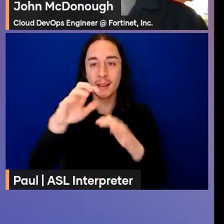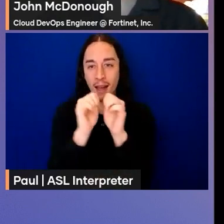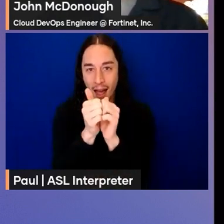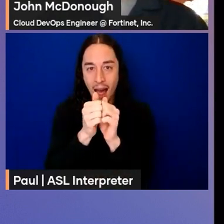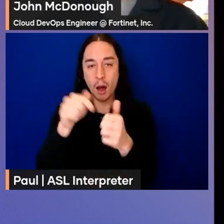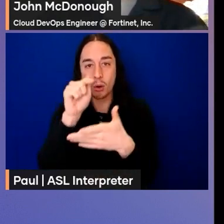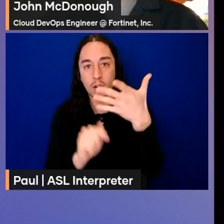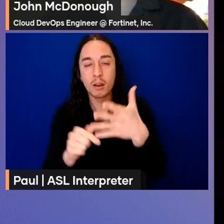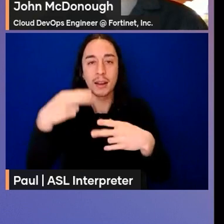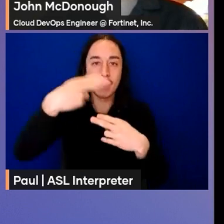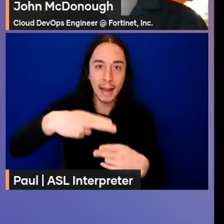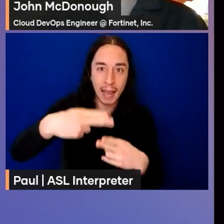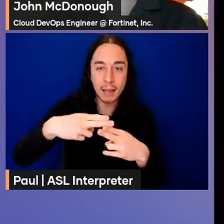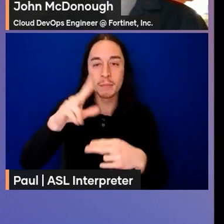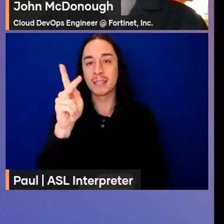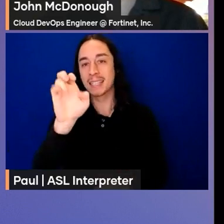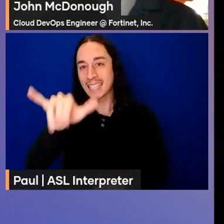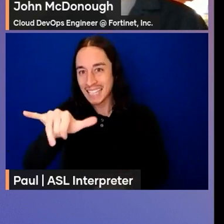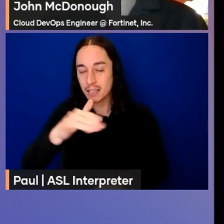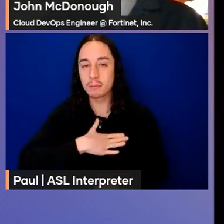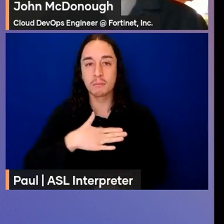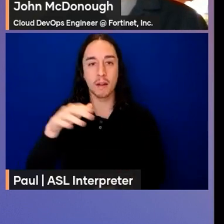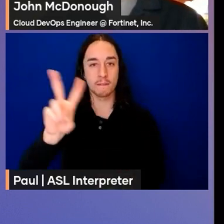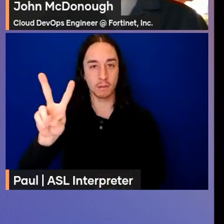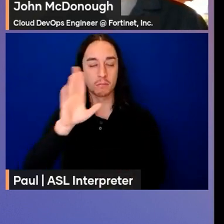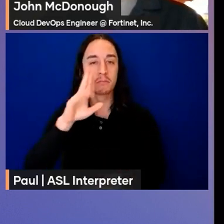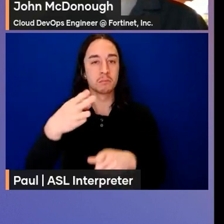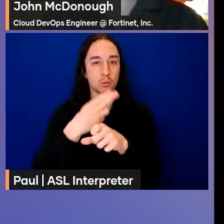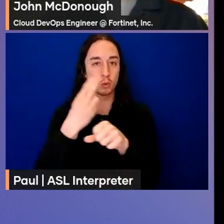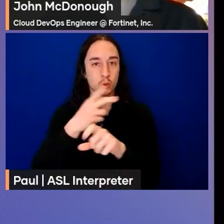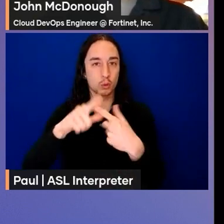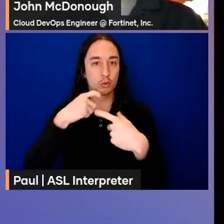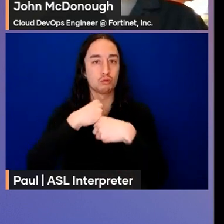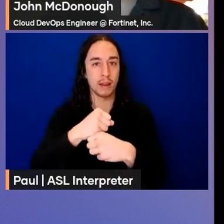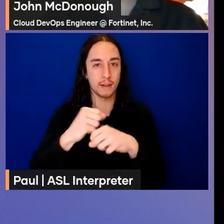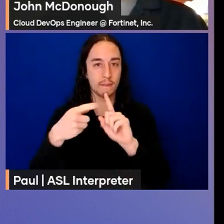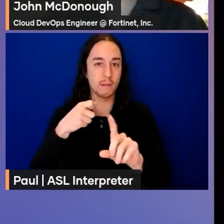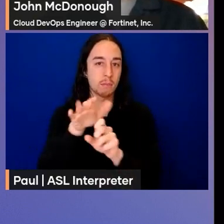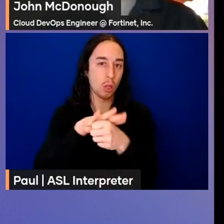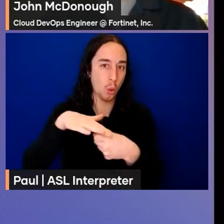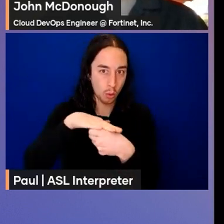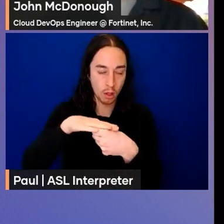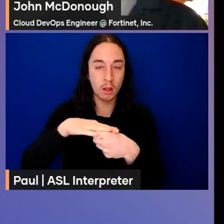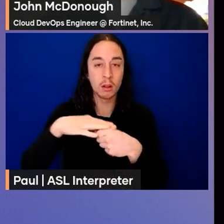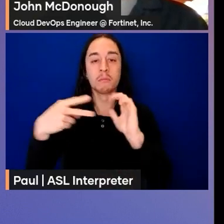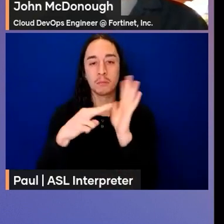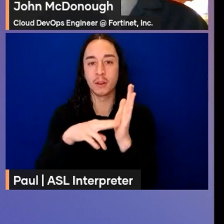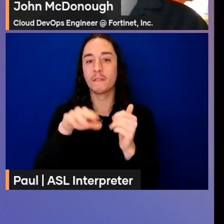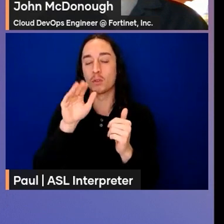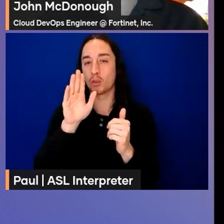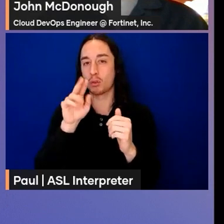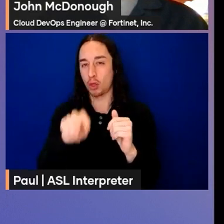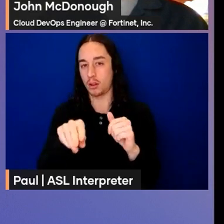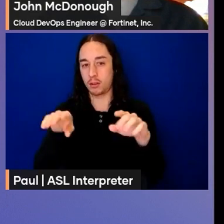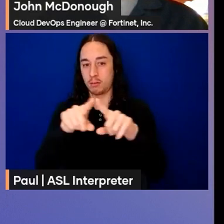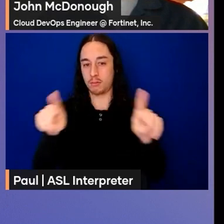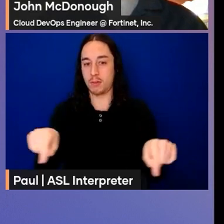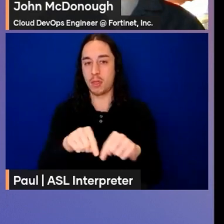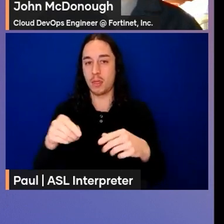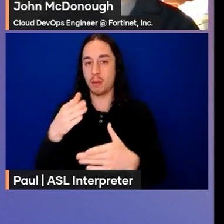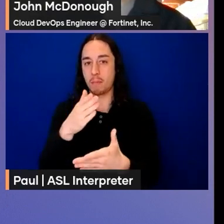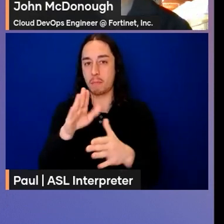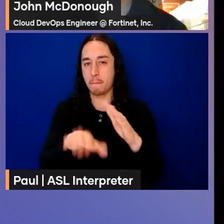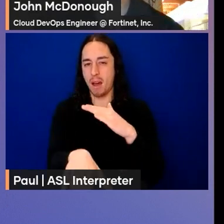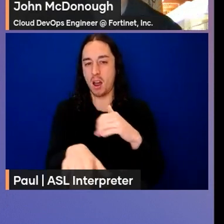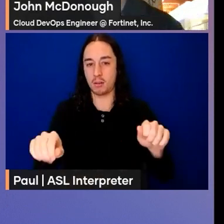key of my variable that I used to create it from locals. So if you look at that bottom section of code here from my